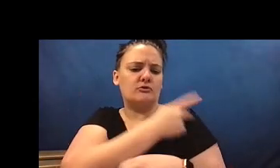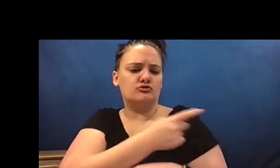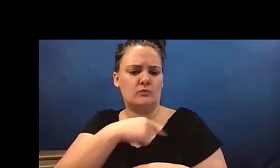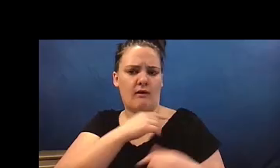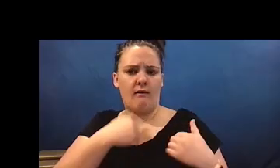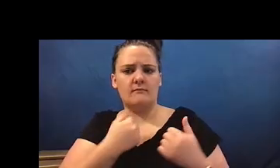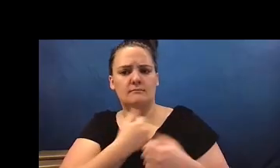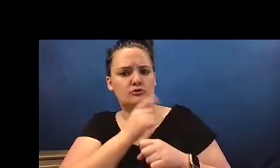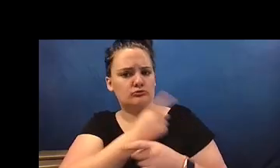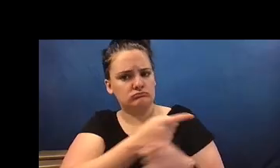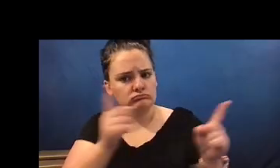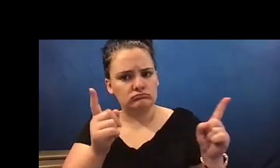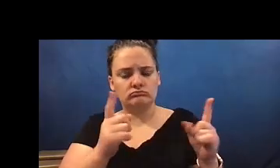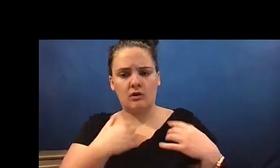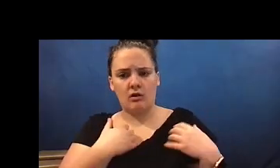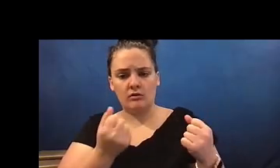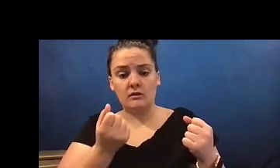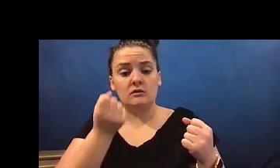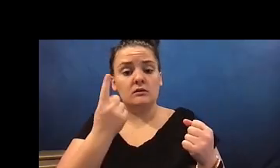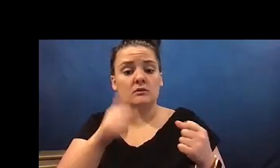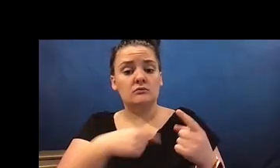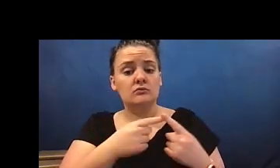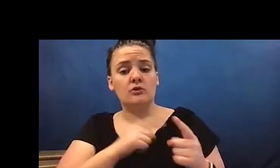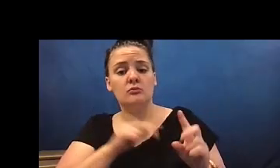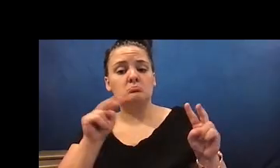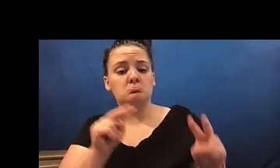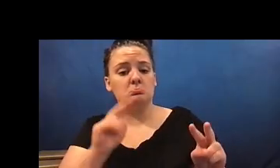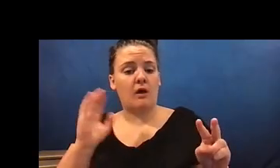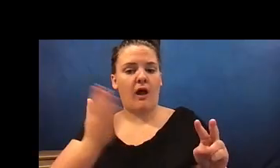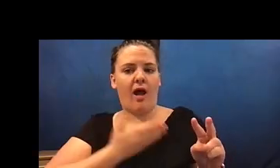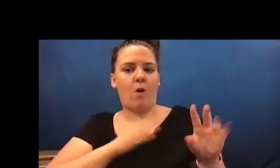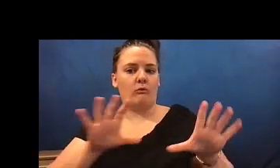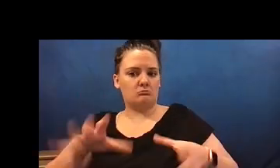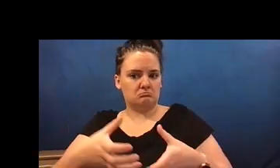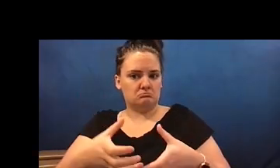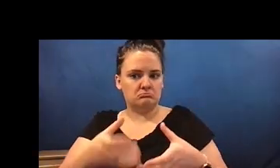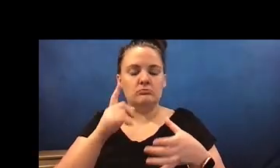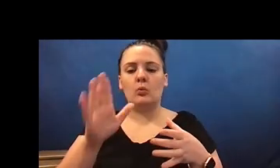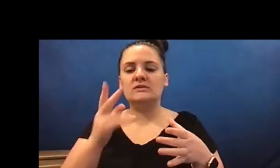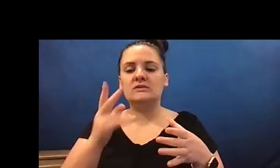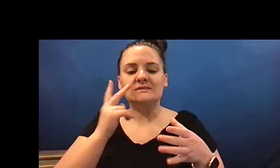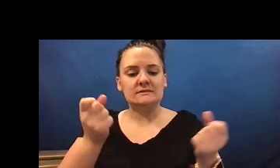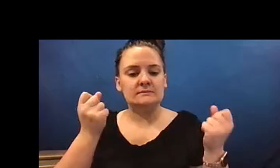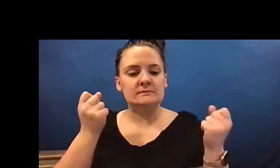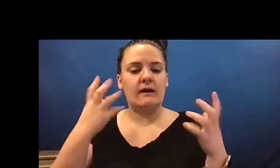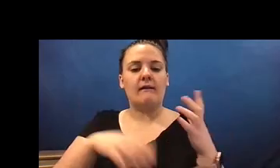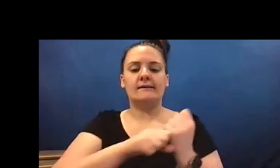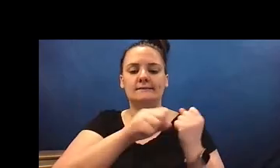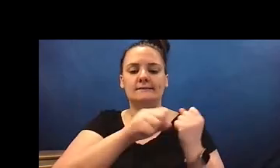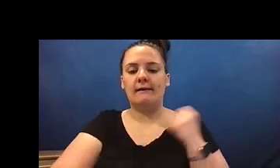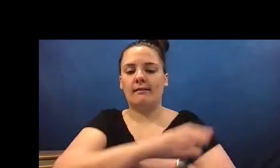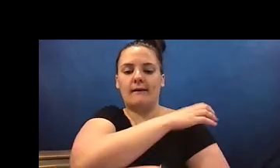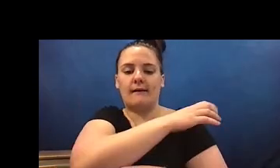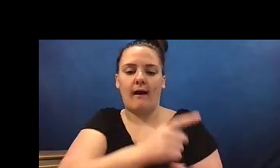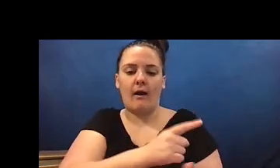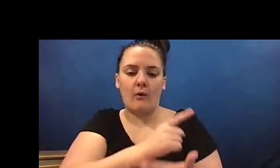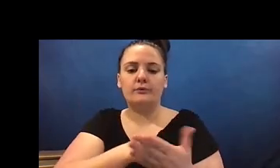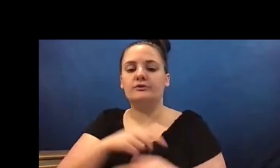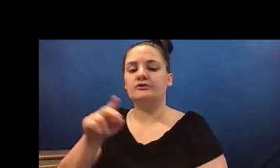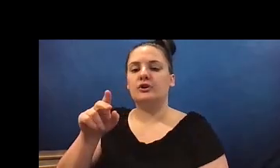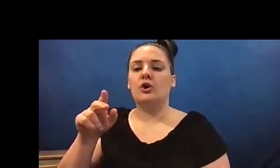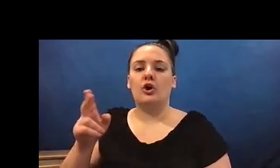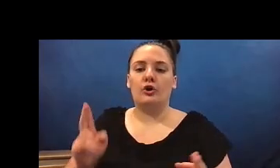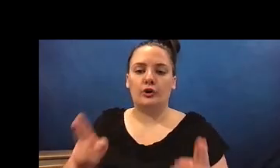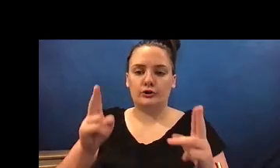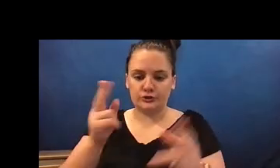at our makeup, you'd see extended clinic hours, urgent care, and like I said, closed a freestanding ED, closed another ED